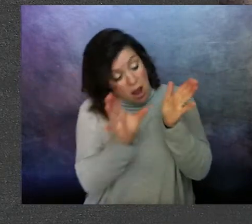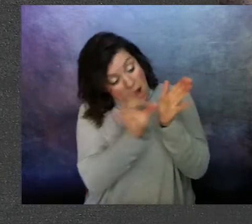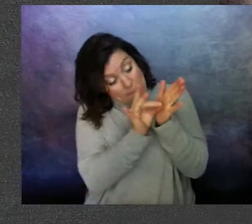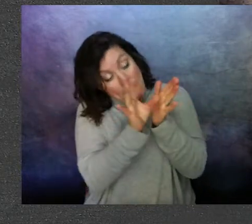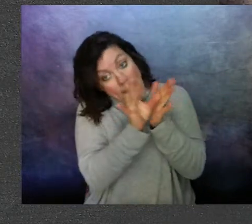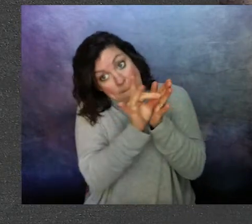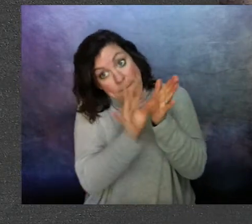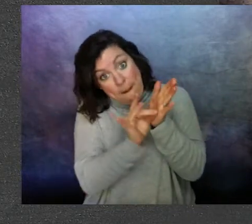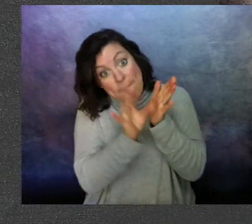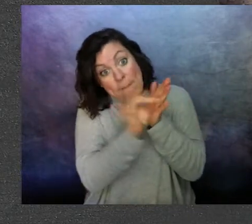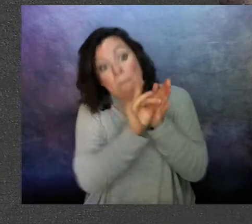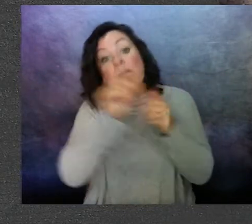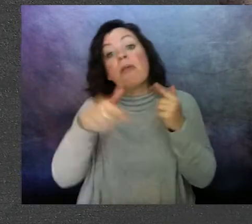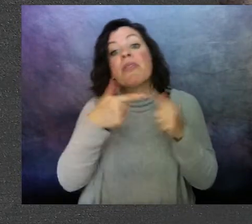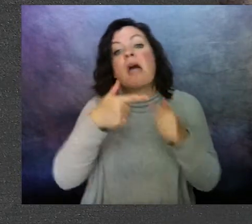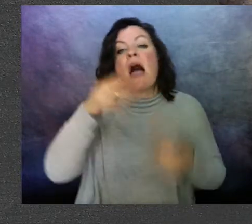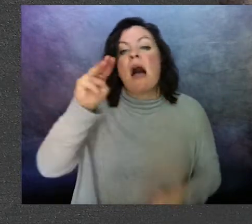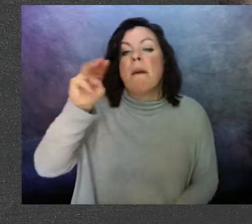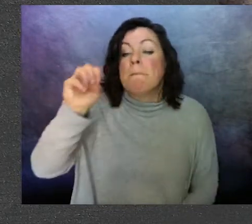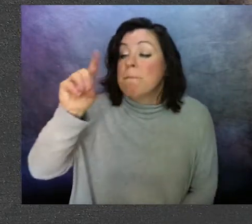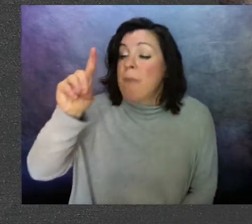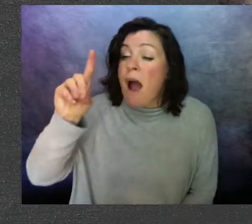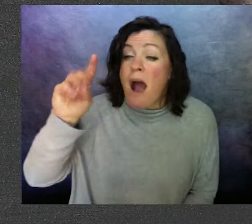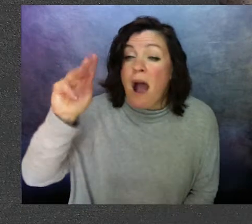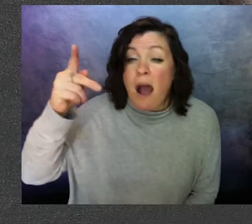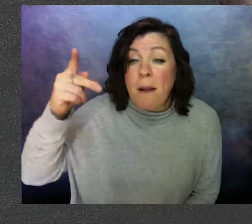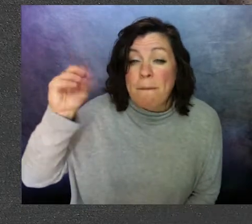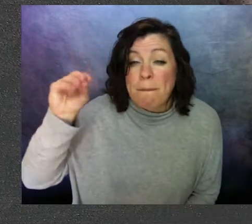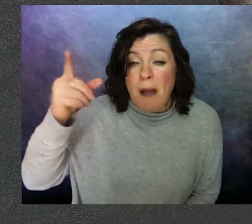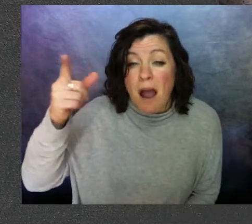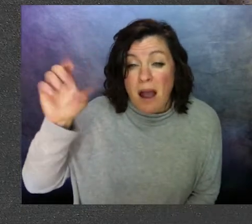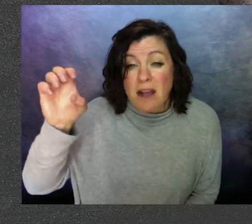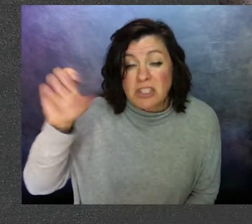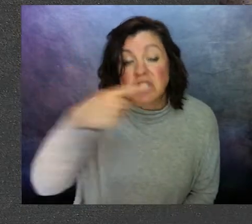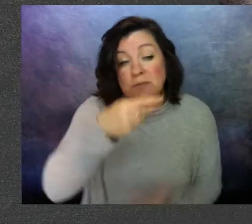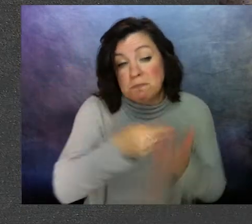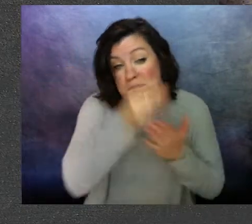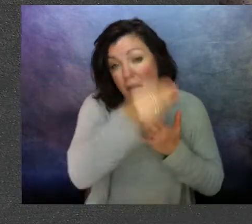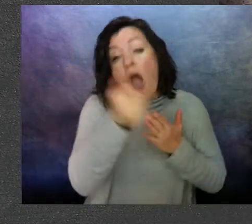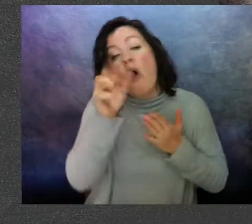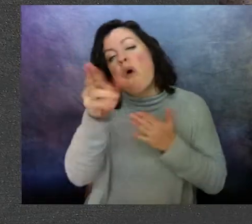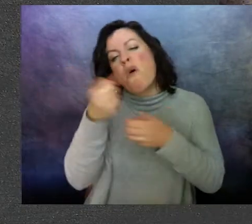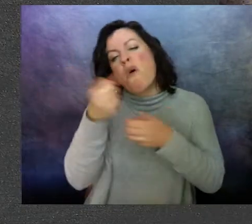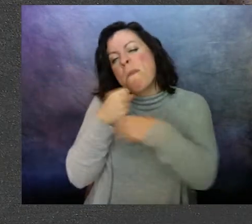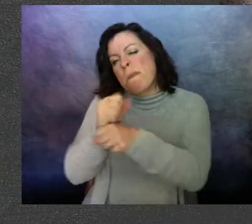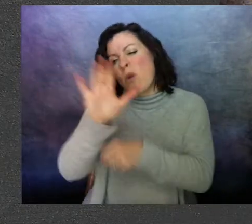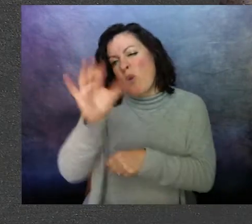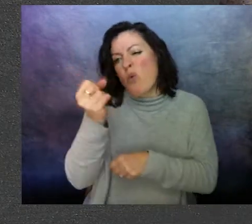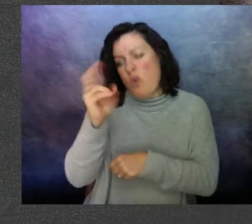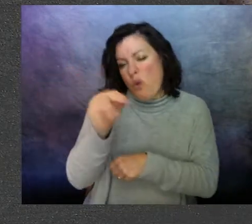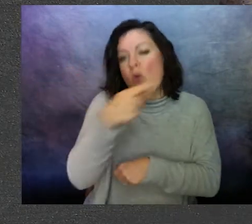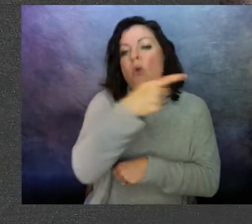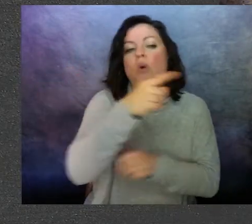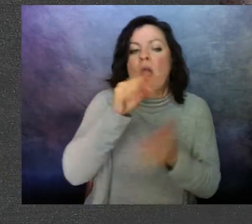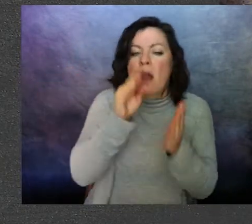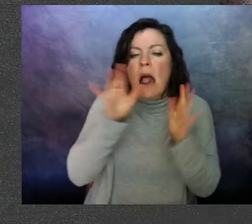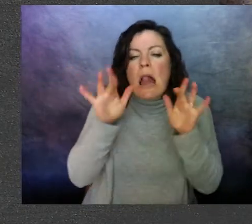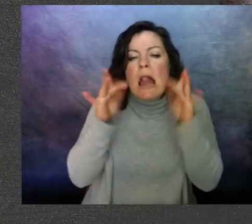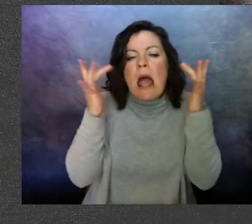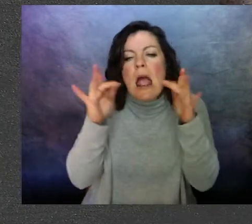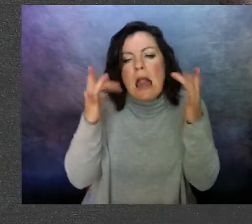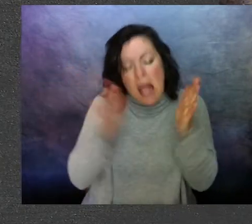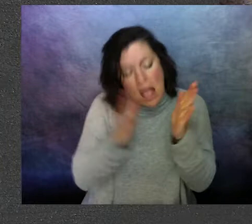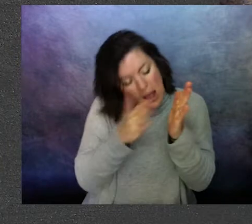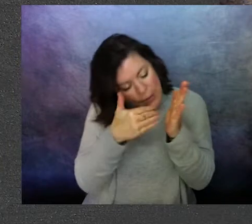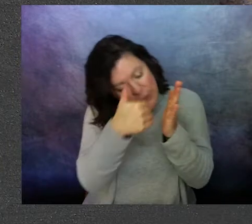if you're a little bit older, you can probably do this on your own if you're very patient and careful. And you're gonna apply the Mod Podge over the whole top. You